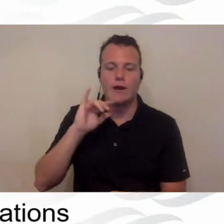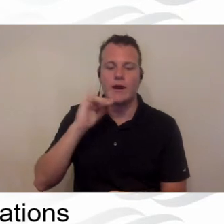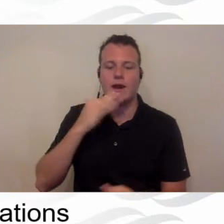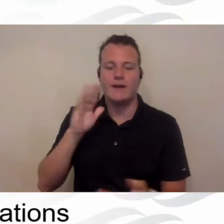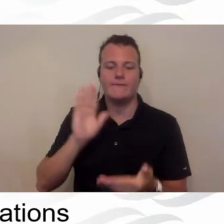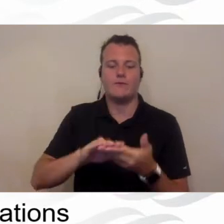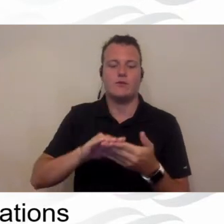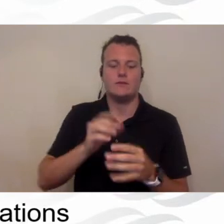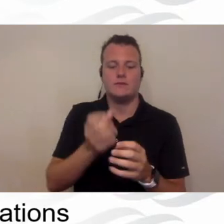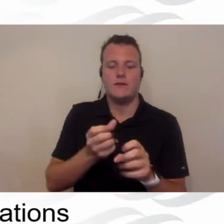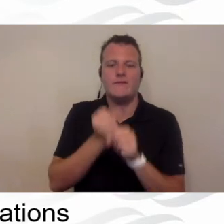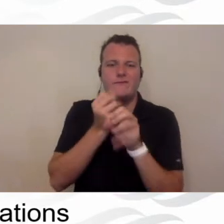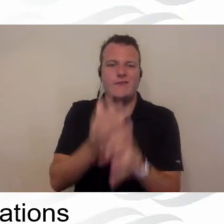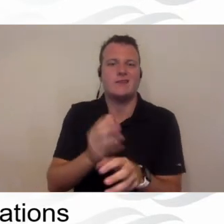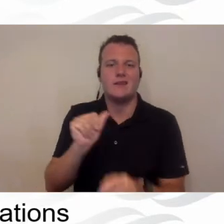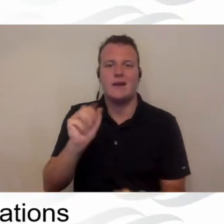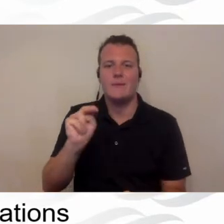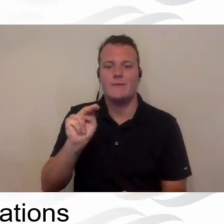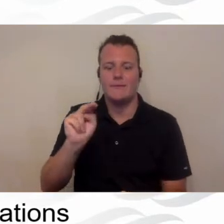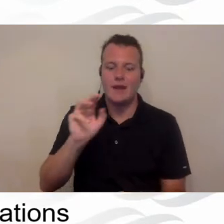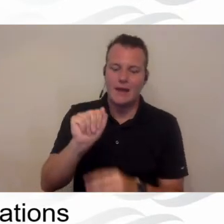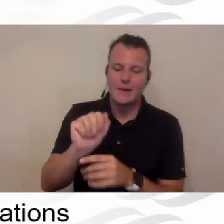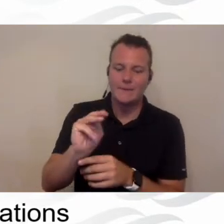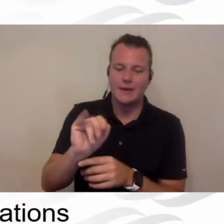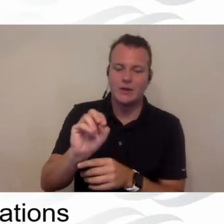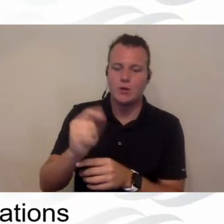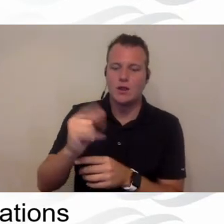given to somebody with a very, very